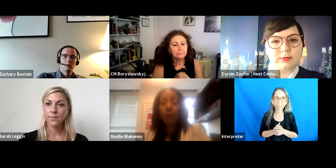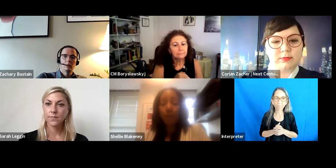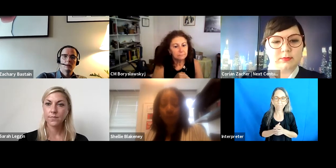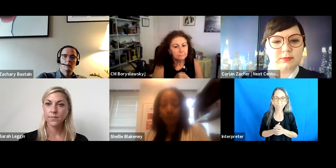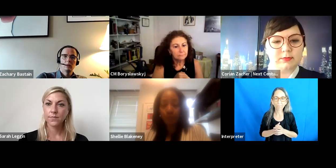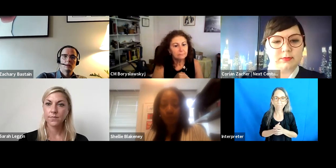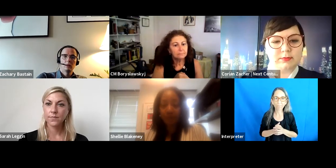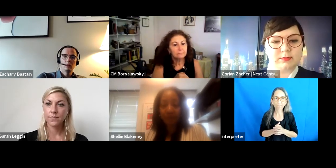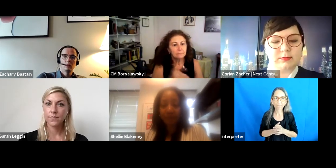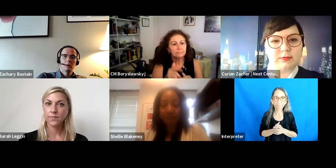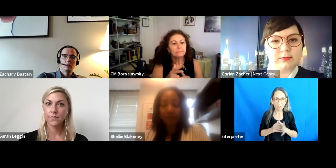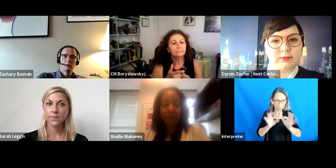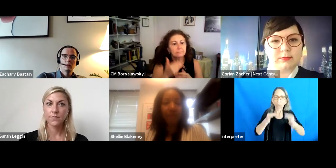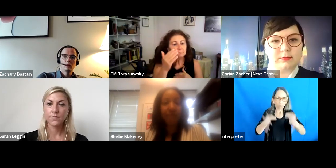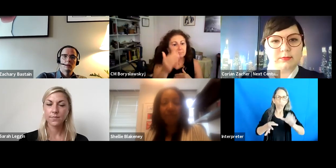Will do.